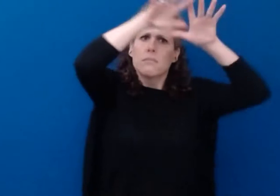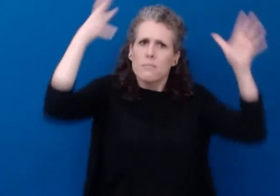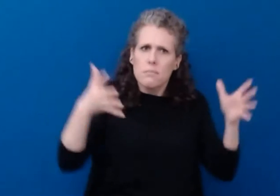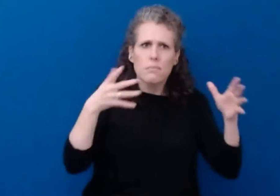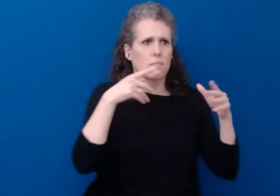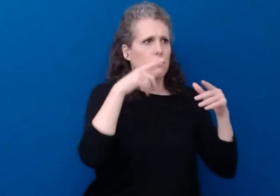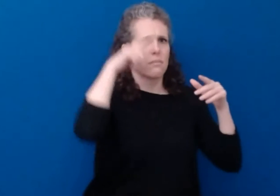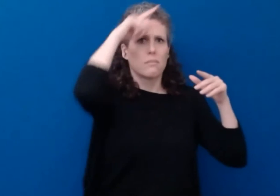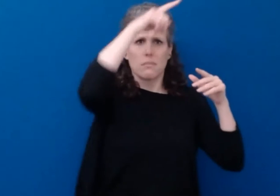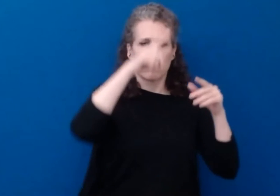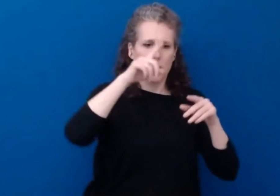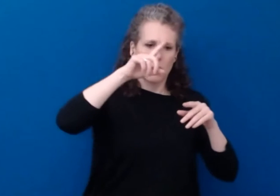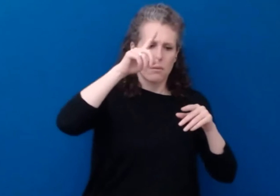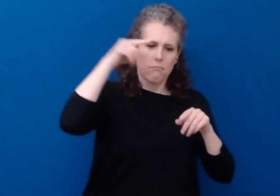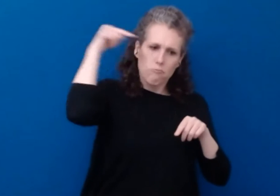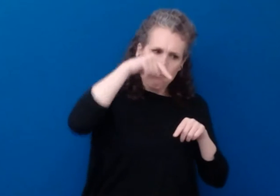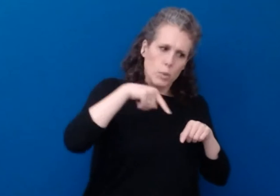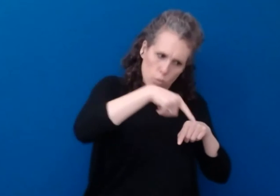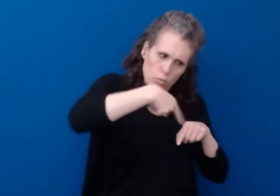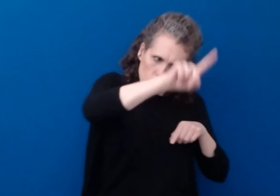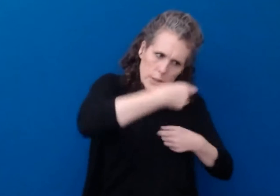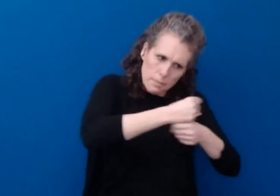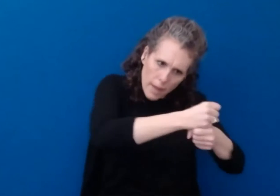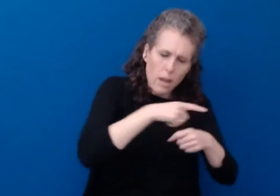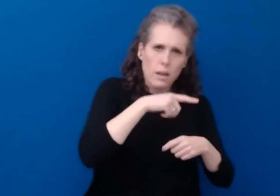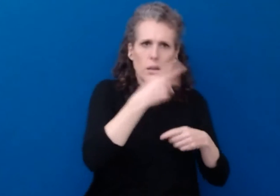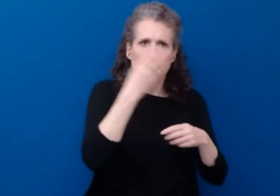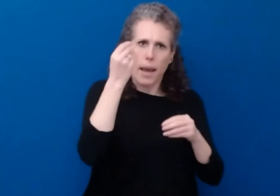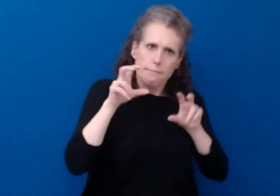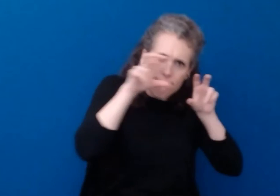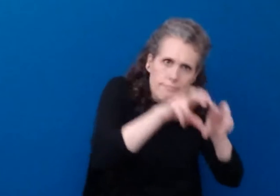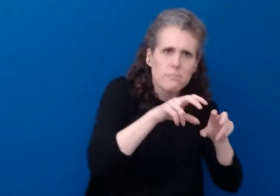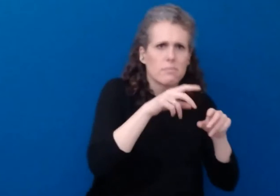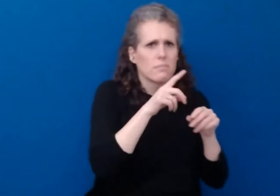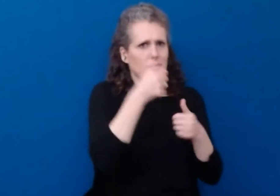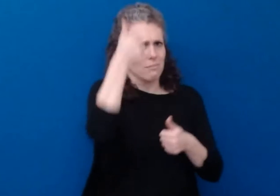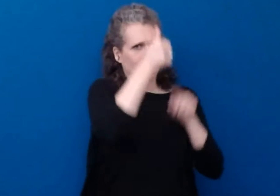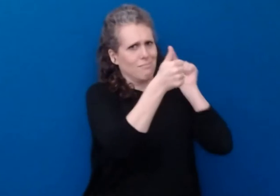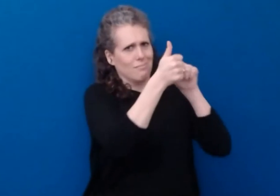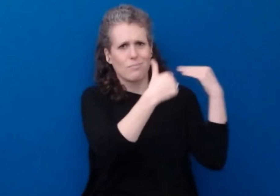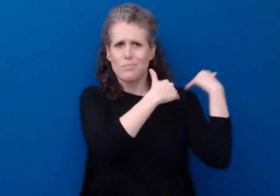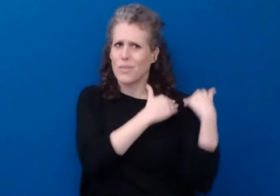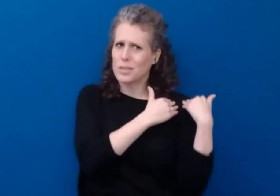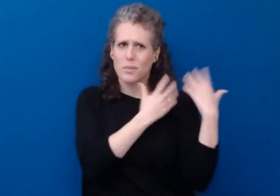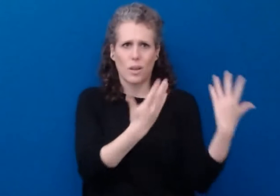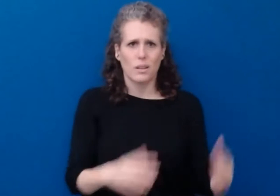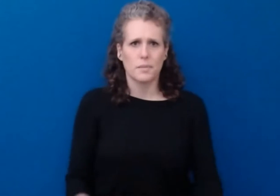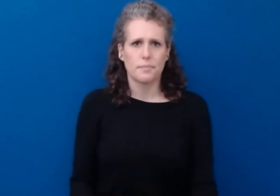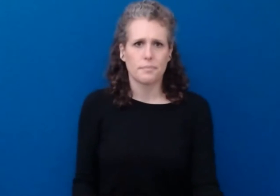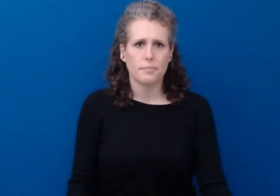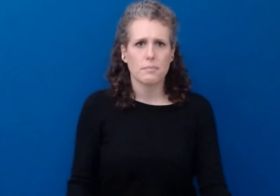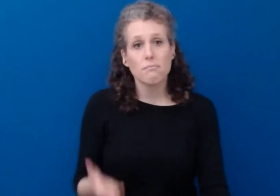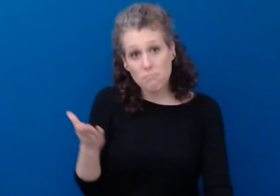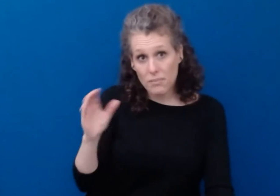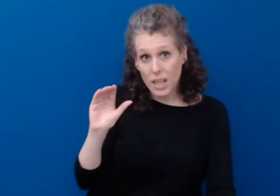investing in this or who is responsibility for the whole thing. But Kato, would you like to? Yes, but I think that was exactly